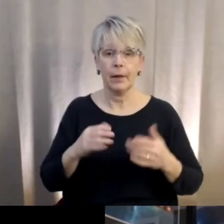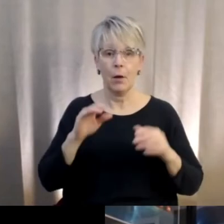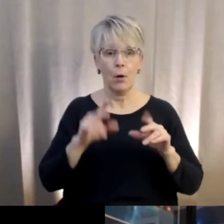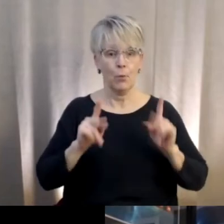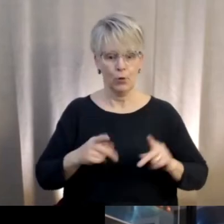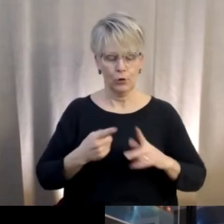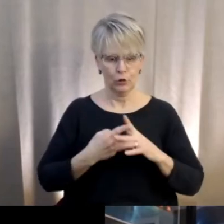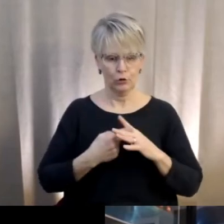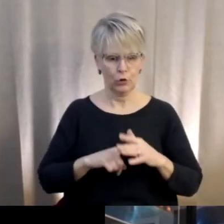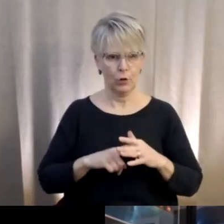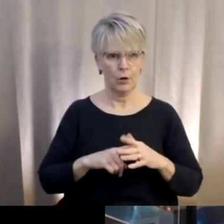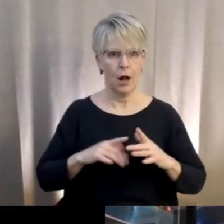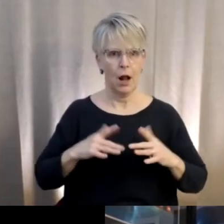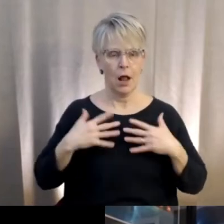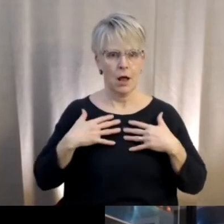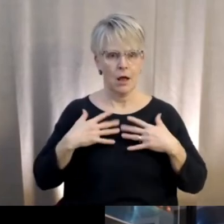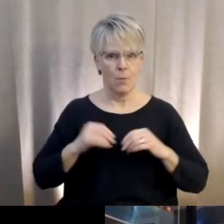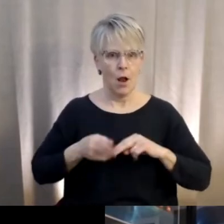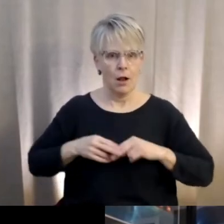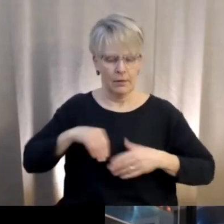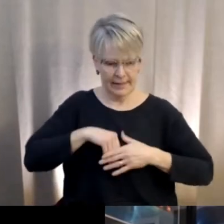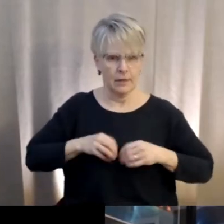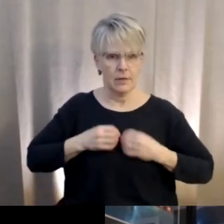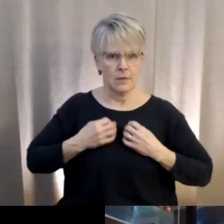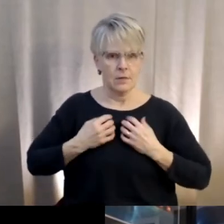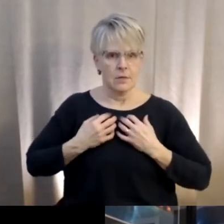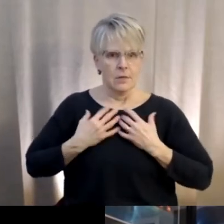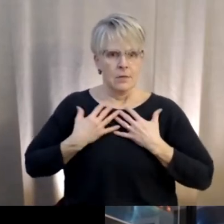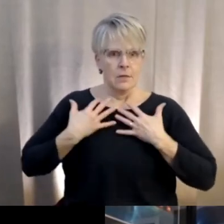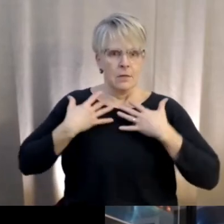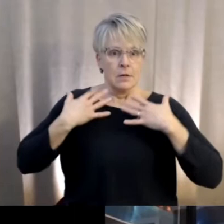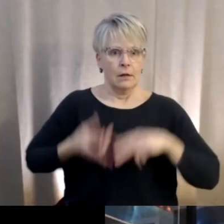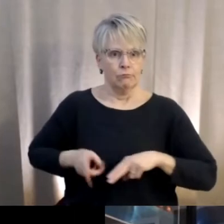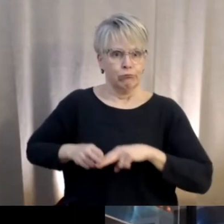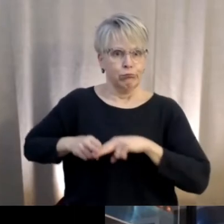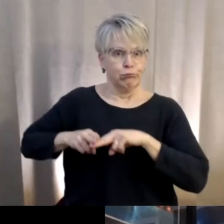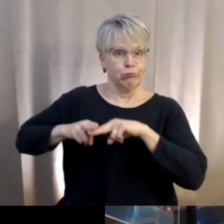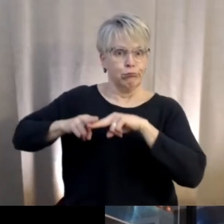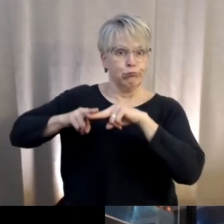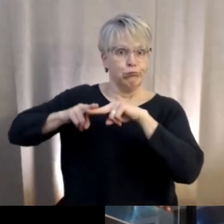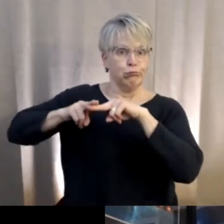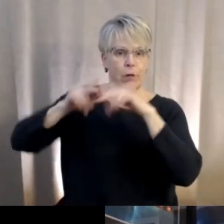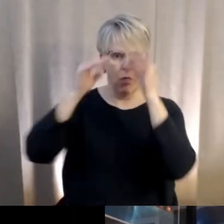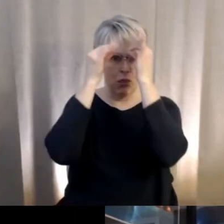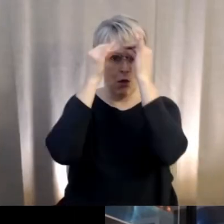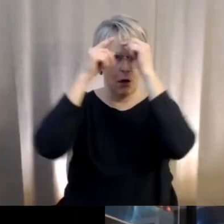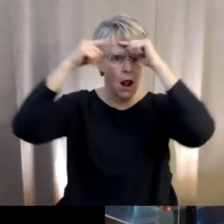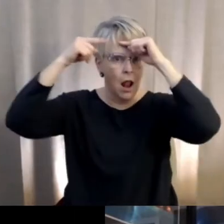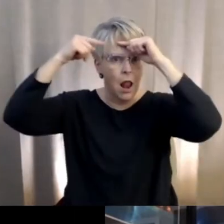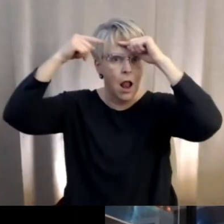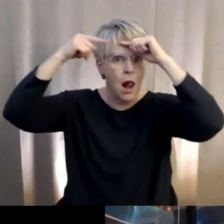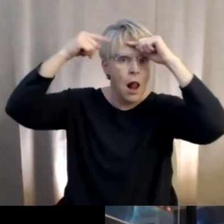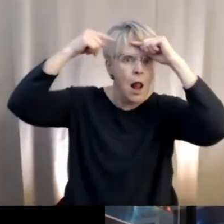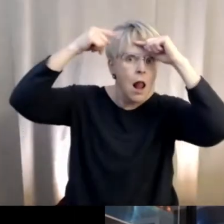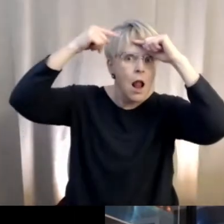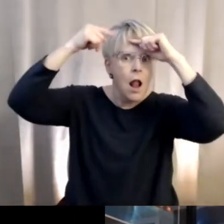get into an escalated state internally, and it's just kind of getting worse and worse, and thoughts are ruminating and cycling, and they're